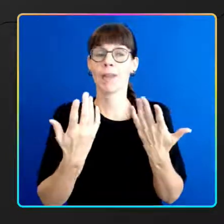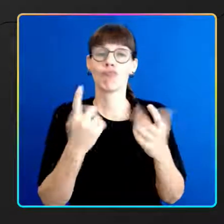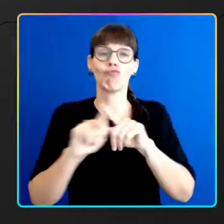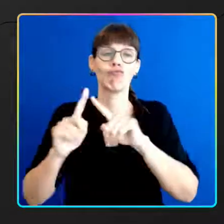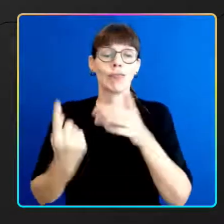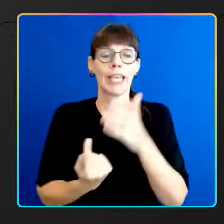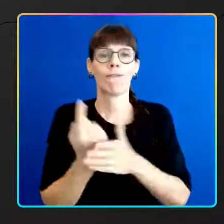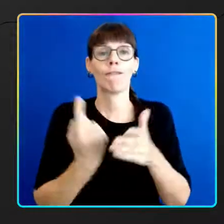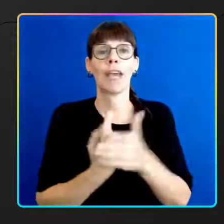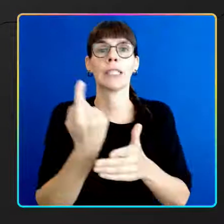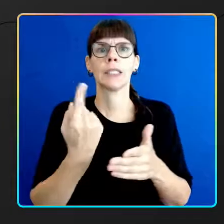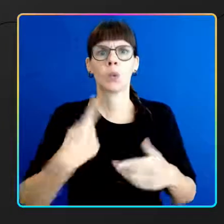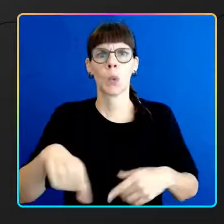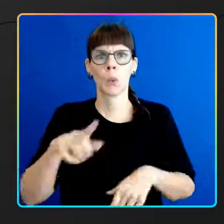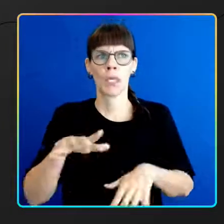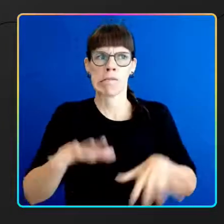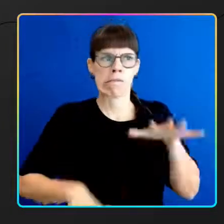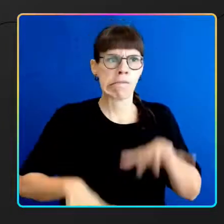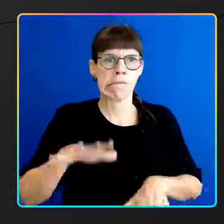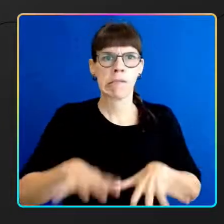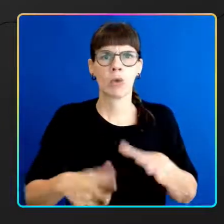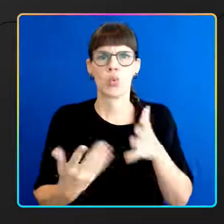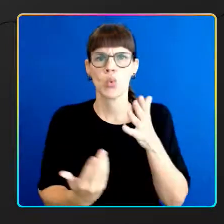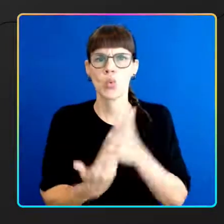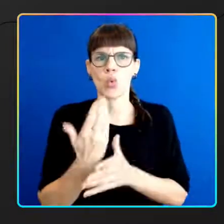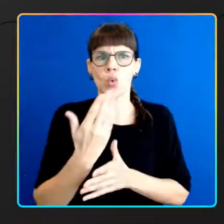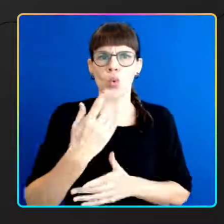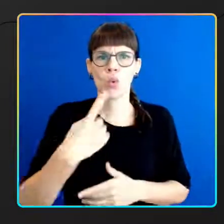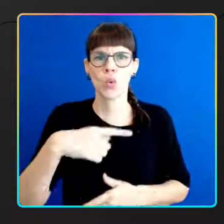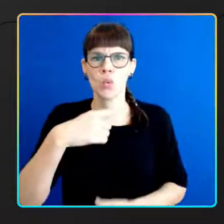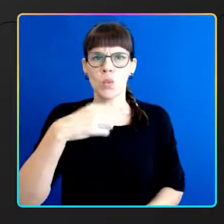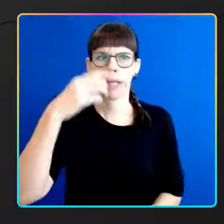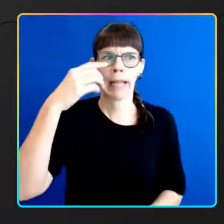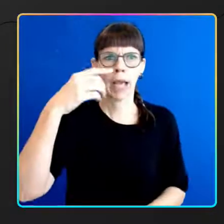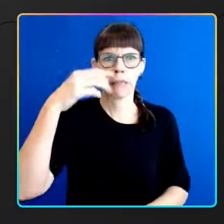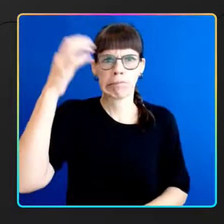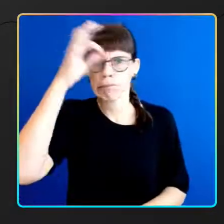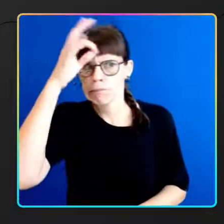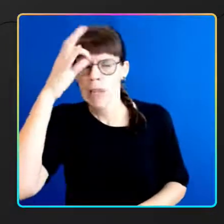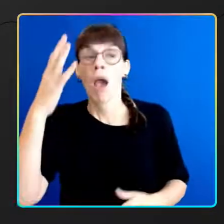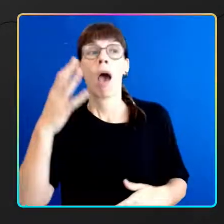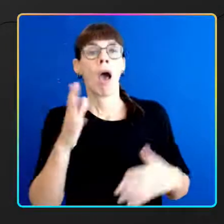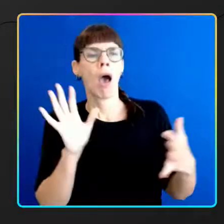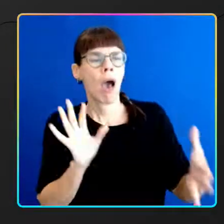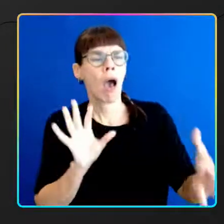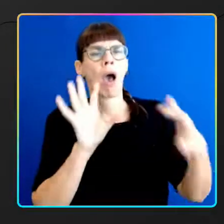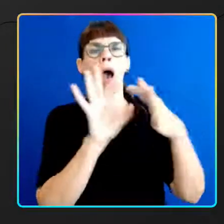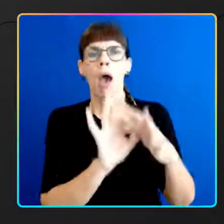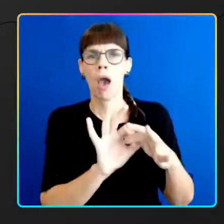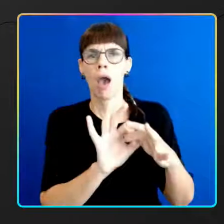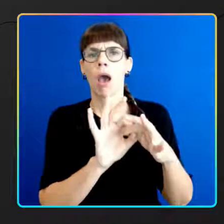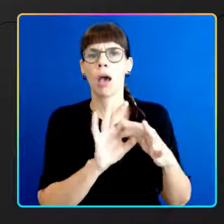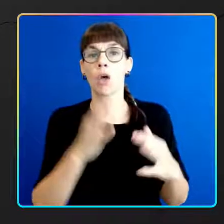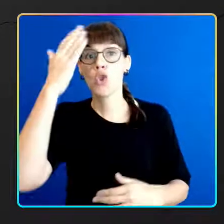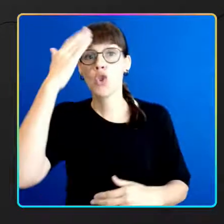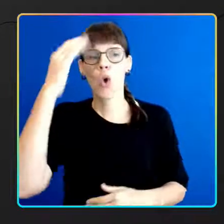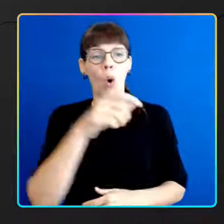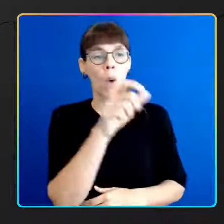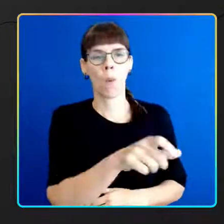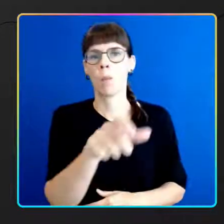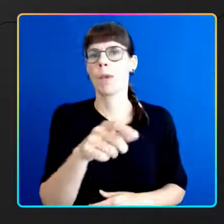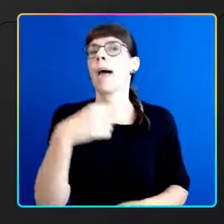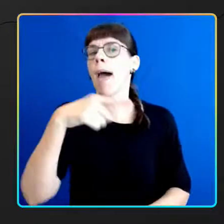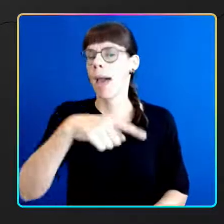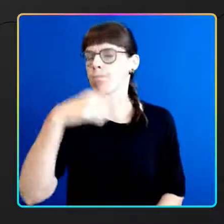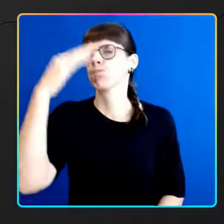face some problem about new things, we are in touch to each other, and we know people who are in this space. And